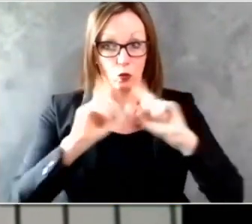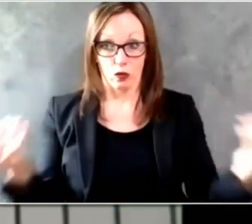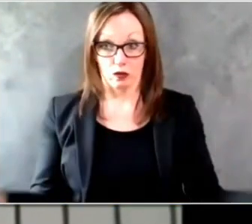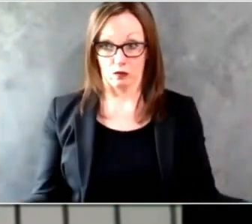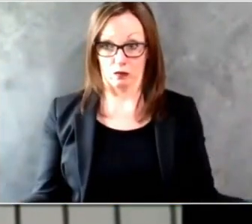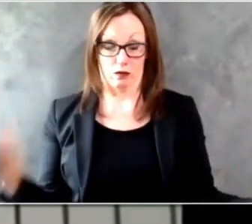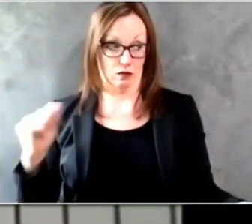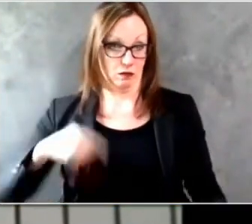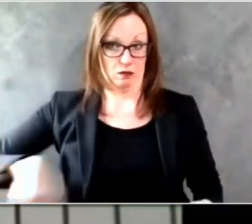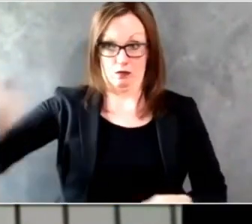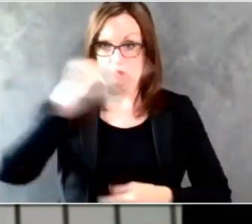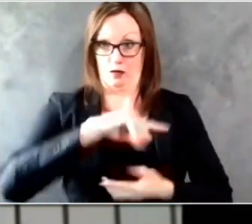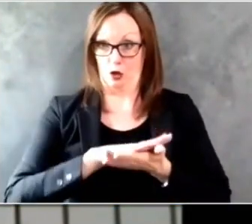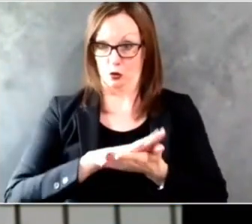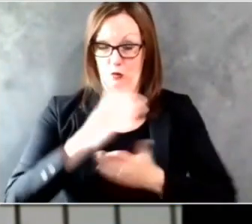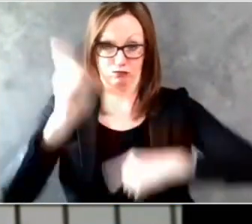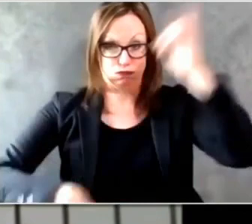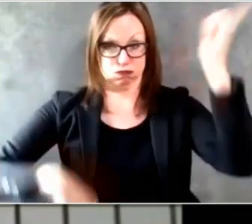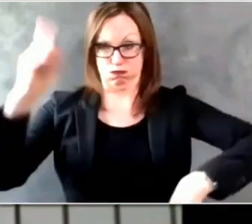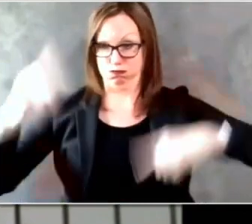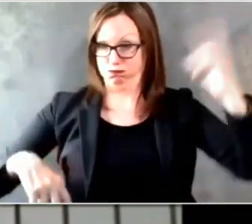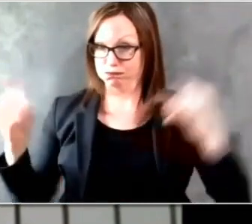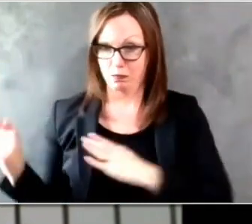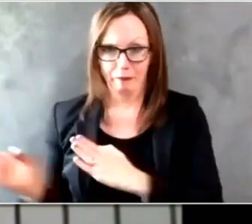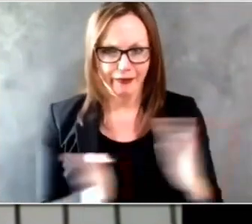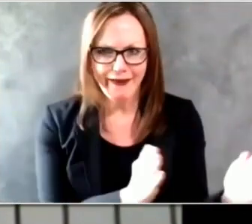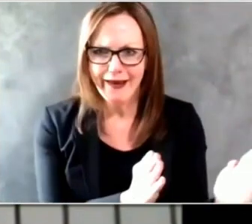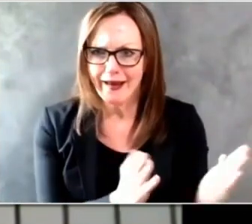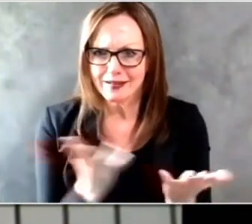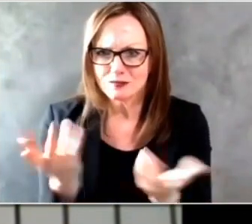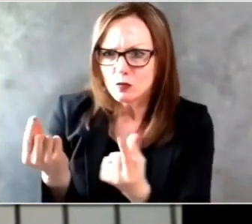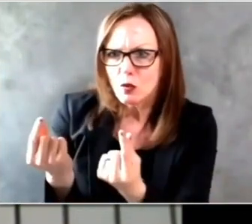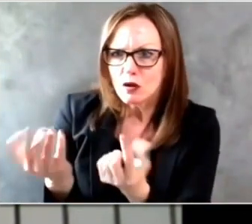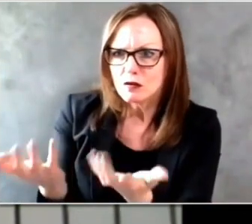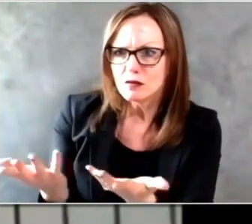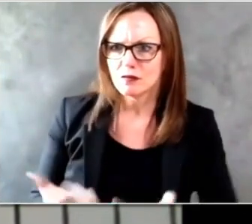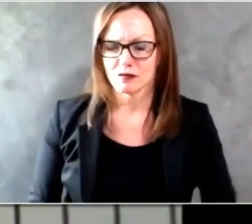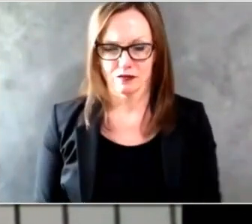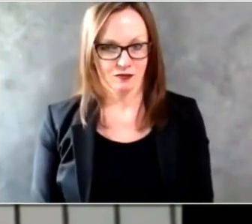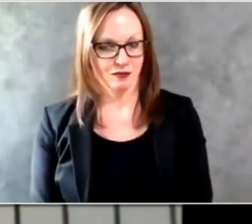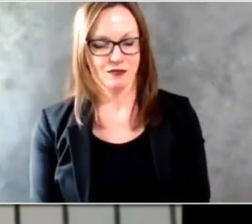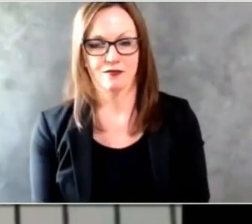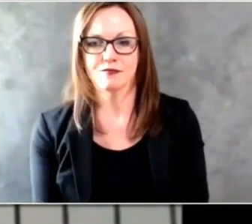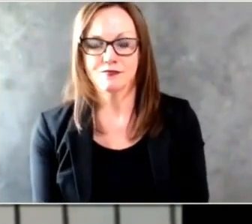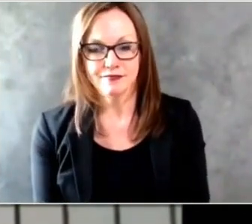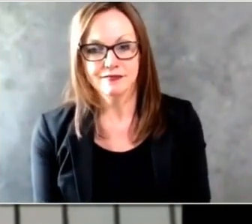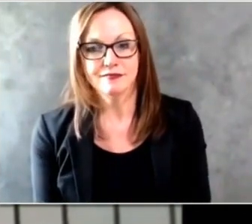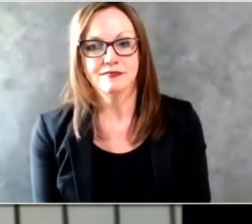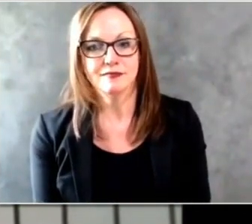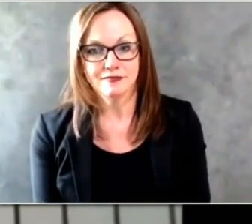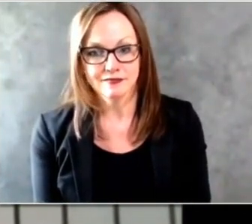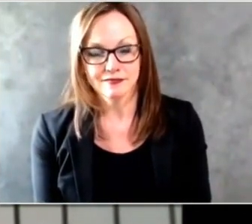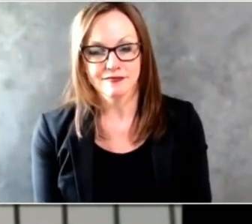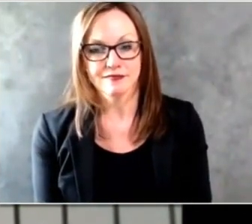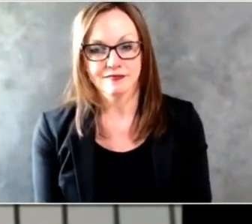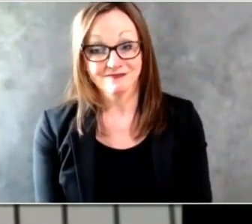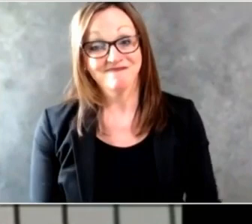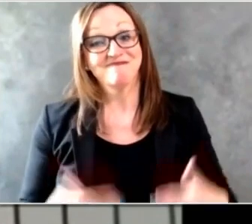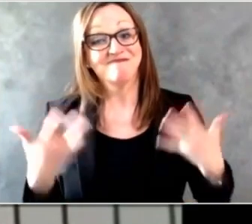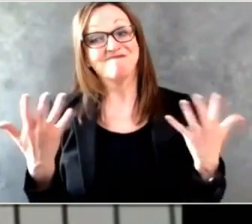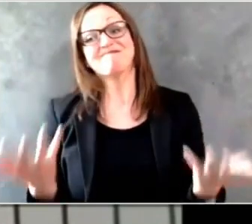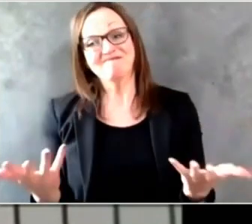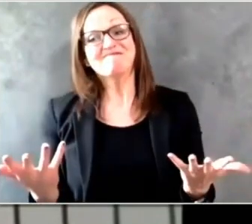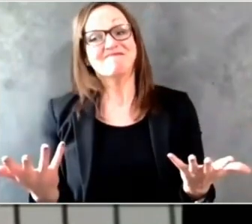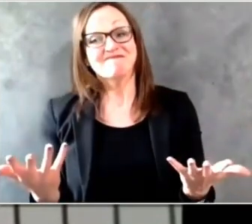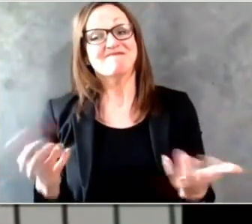we might see. And I think that that's part of the challenge that we're faced with when, trying to figure